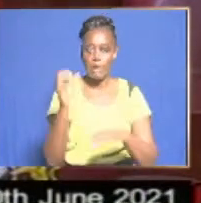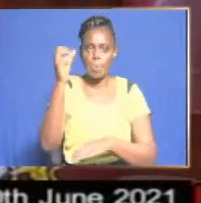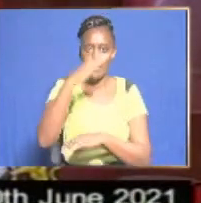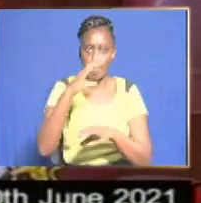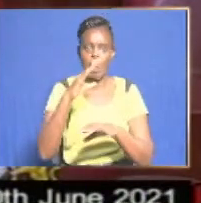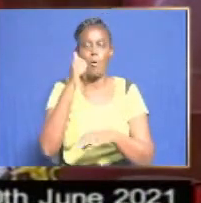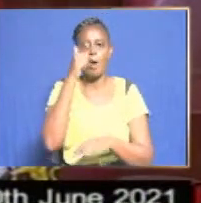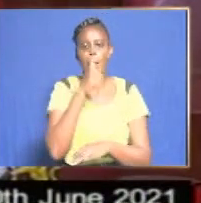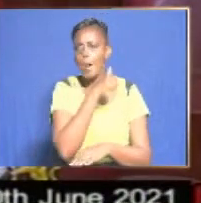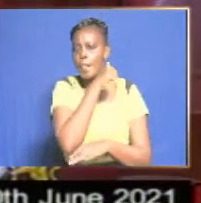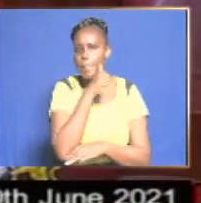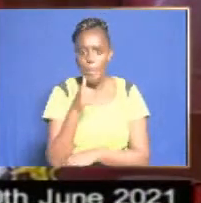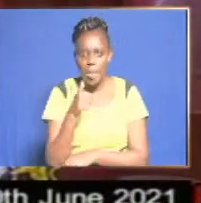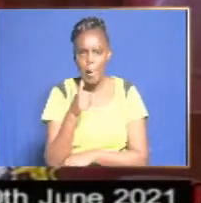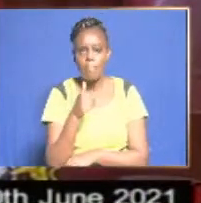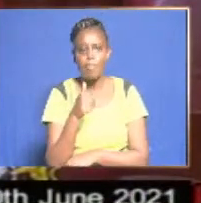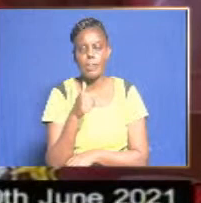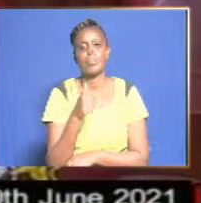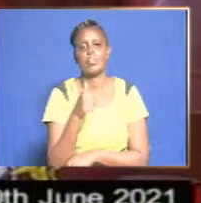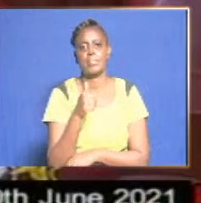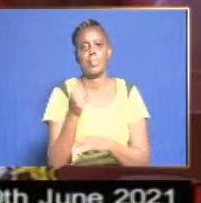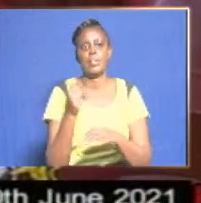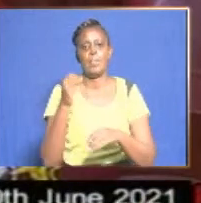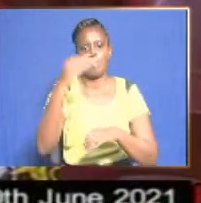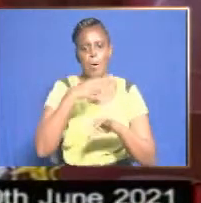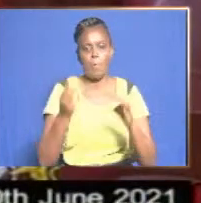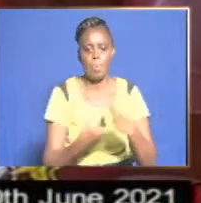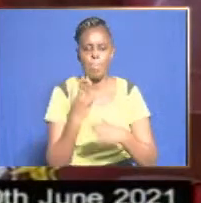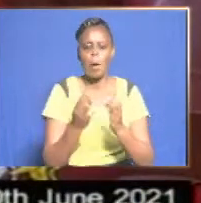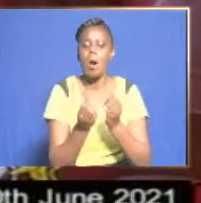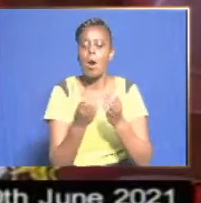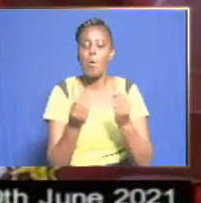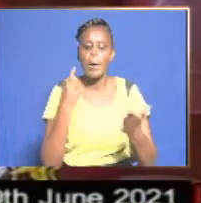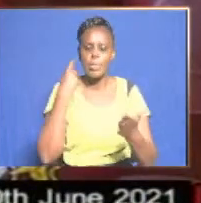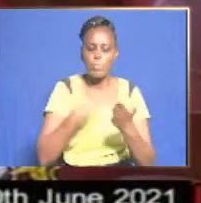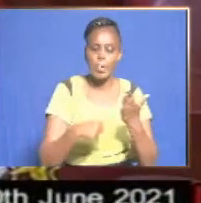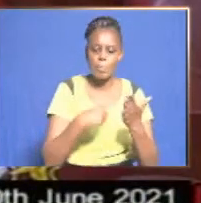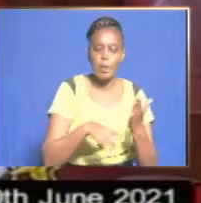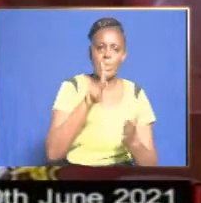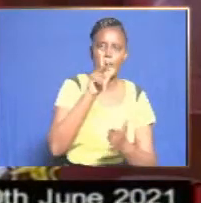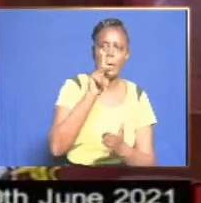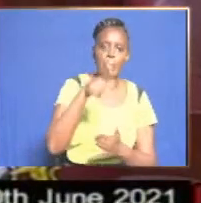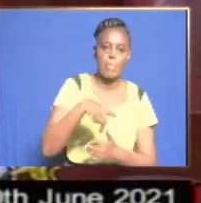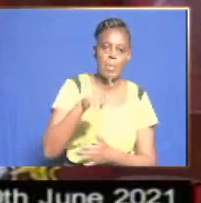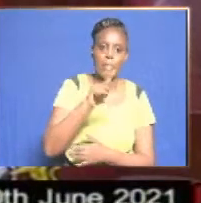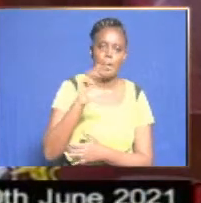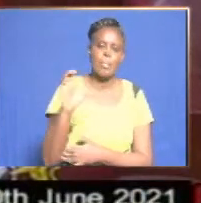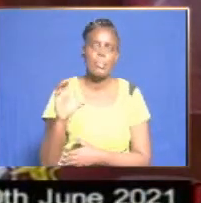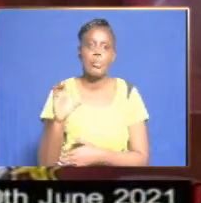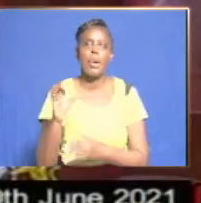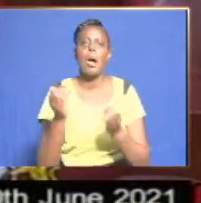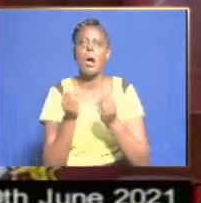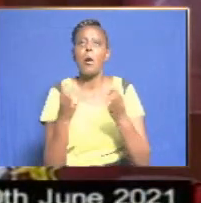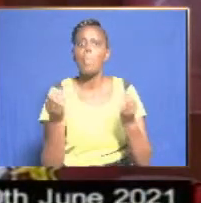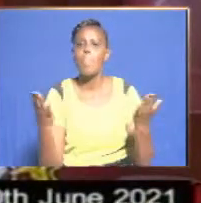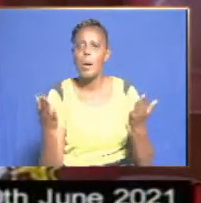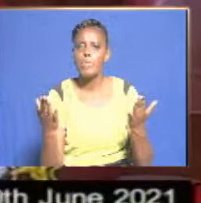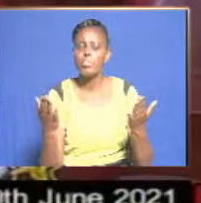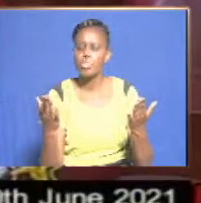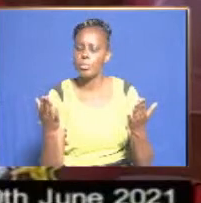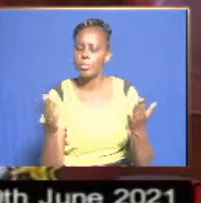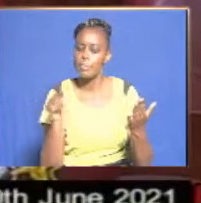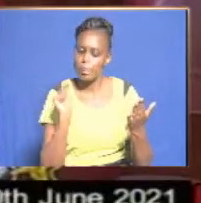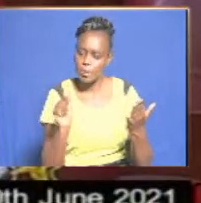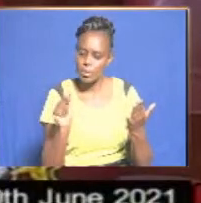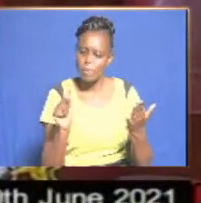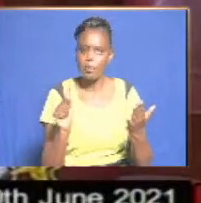private independent power producers. How much do they charge KPLC, and how much does that translate